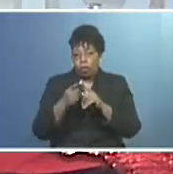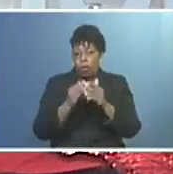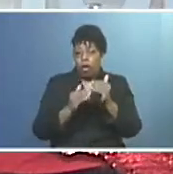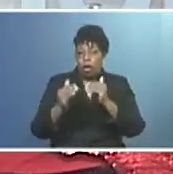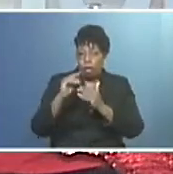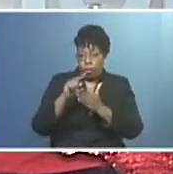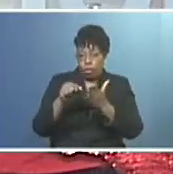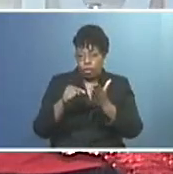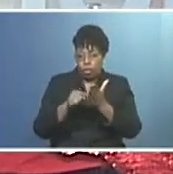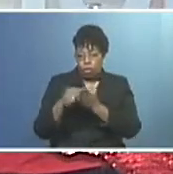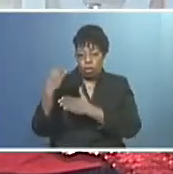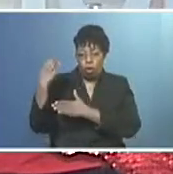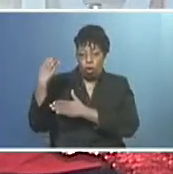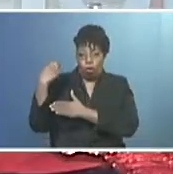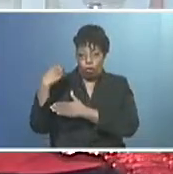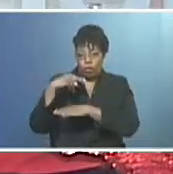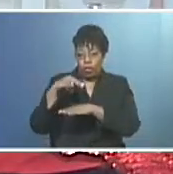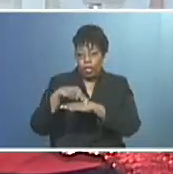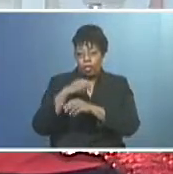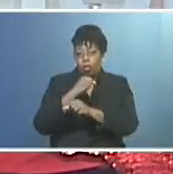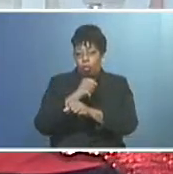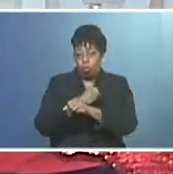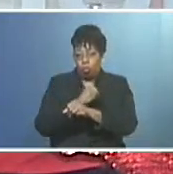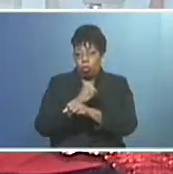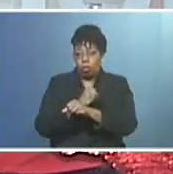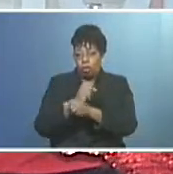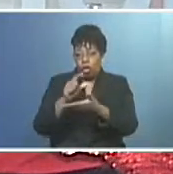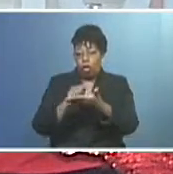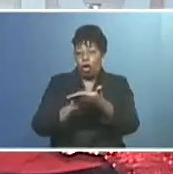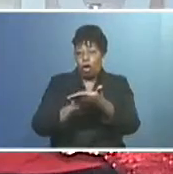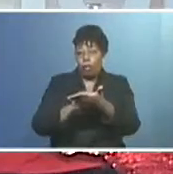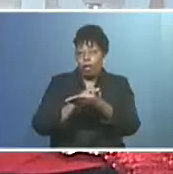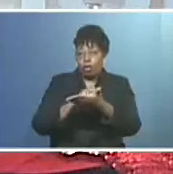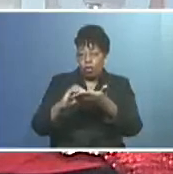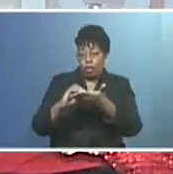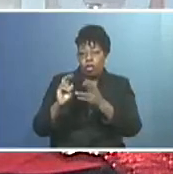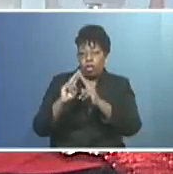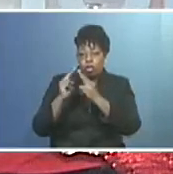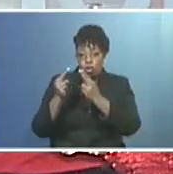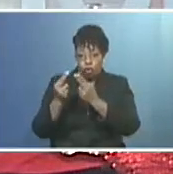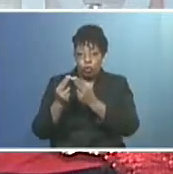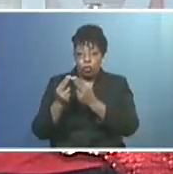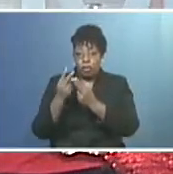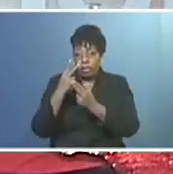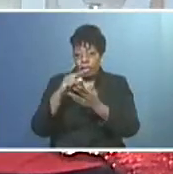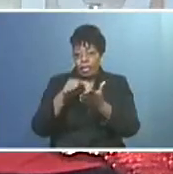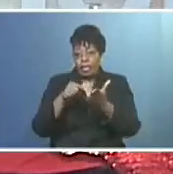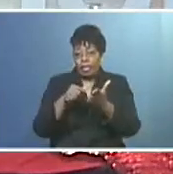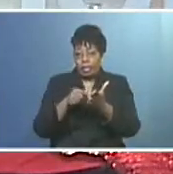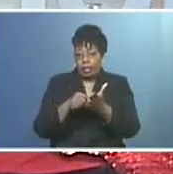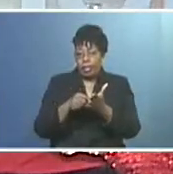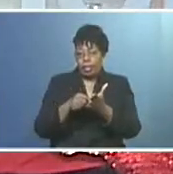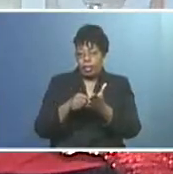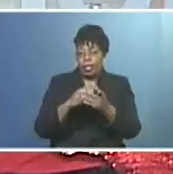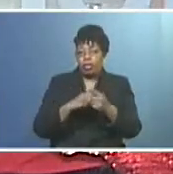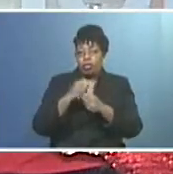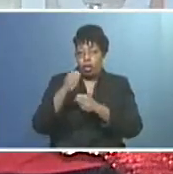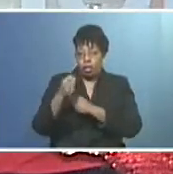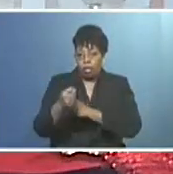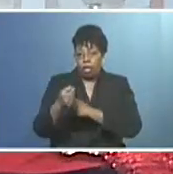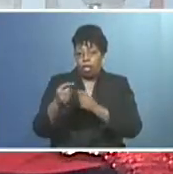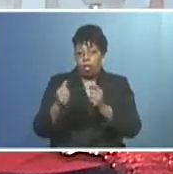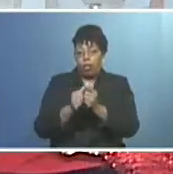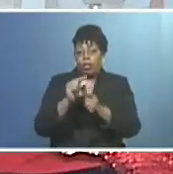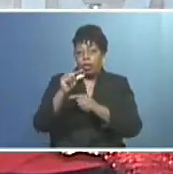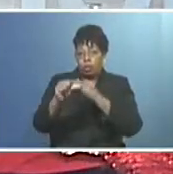Chief Executive Officer for the National Workers Cooperative Credit Union, Alfred Poitier, sees the move as one that transitions with